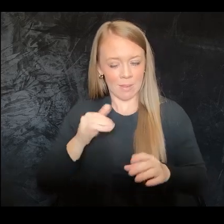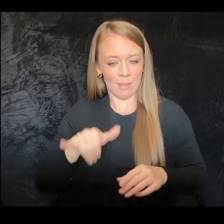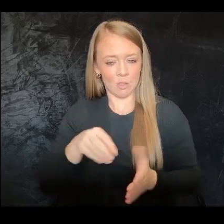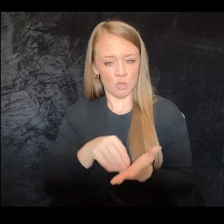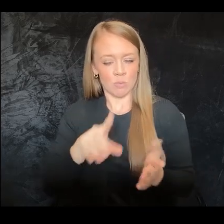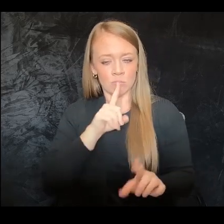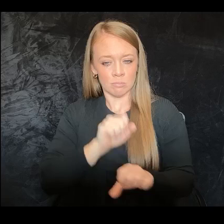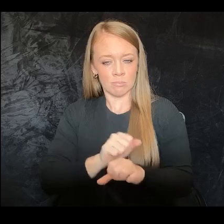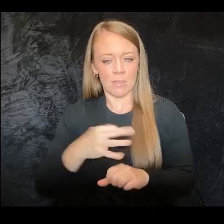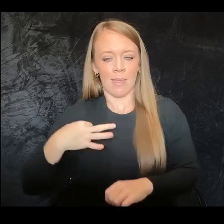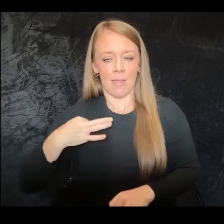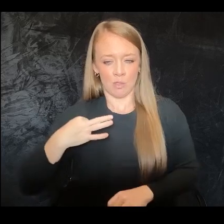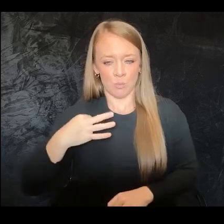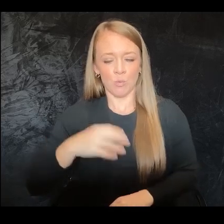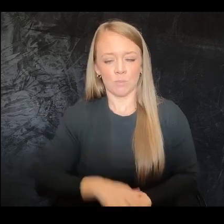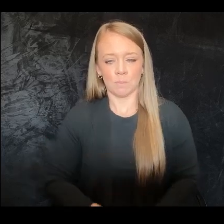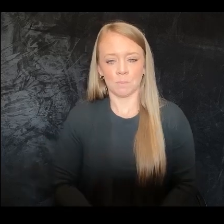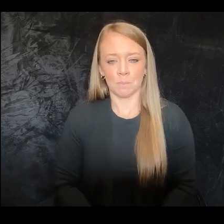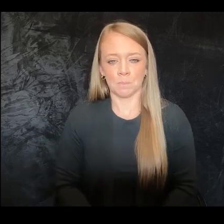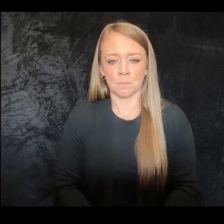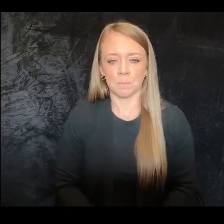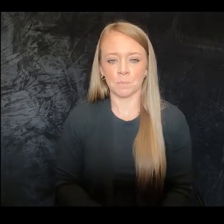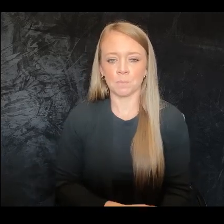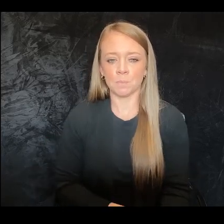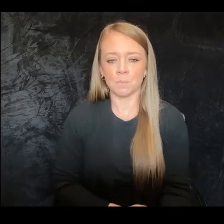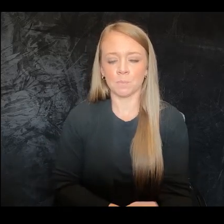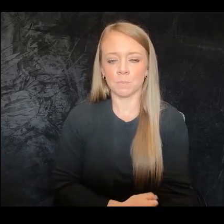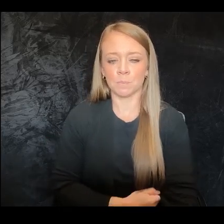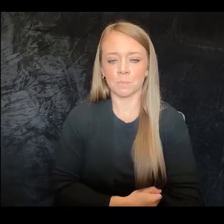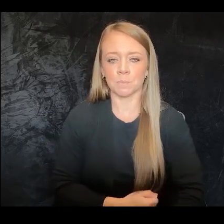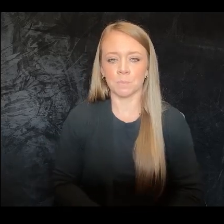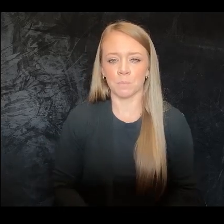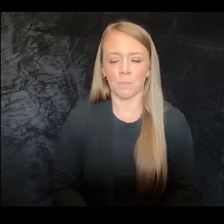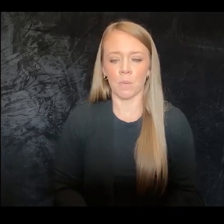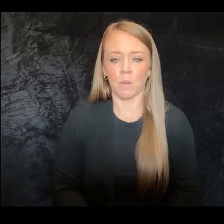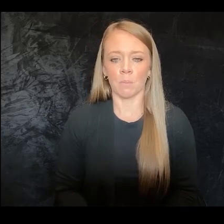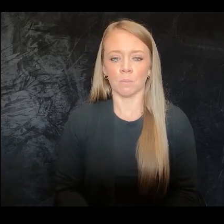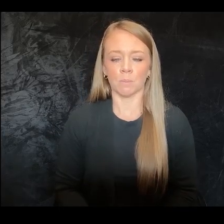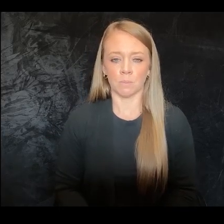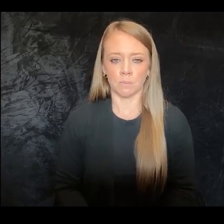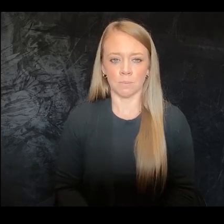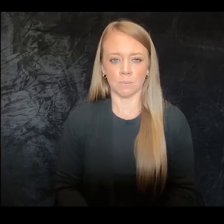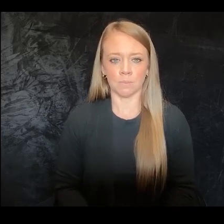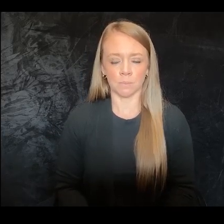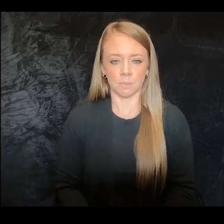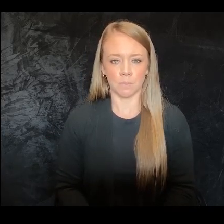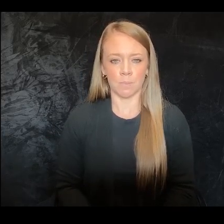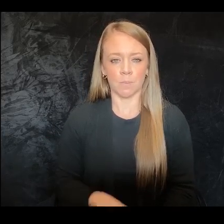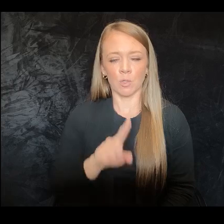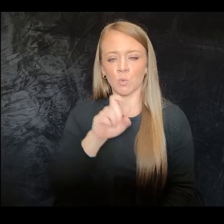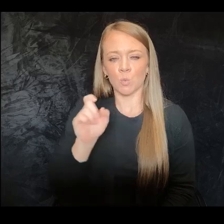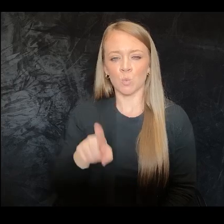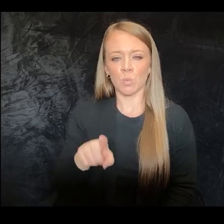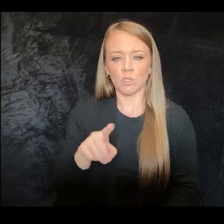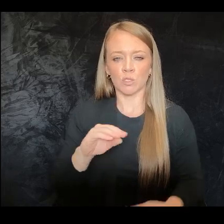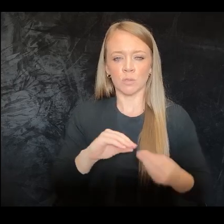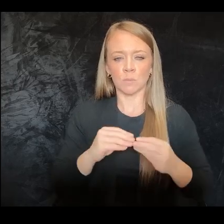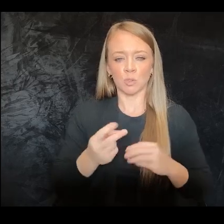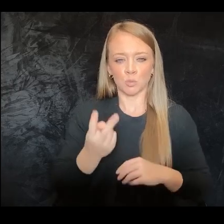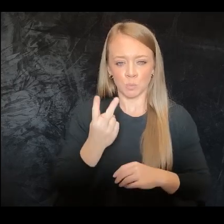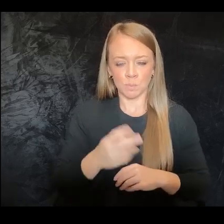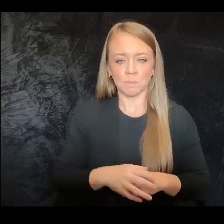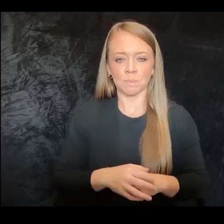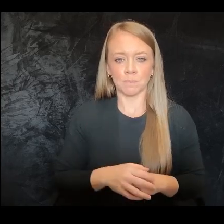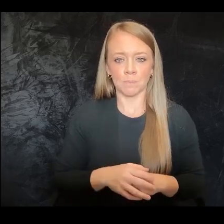determination that the child is eligible. Frequently asked